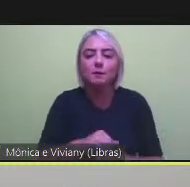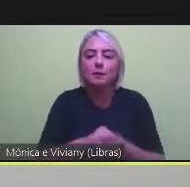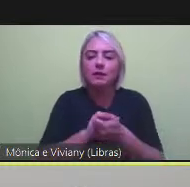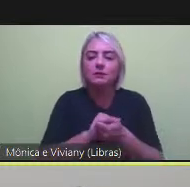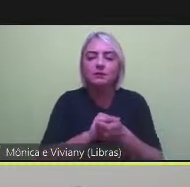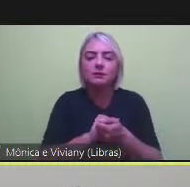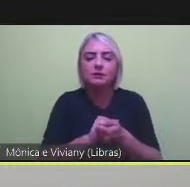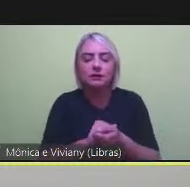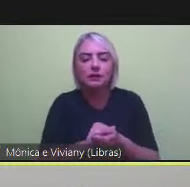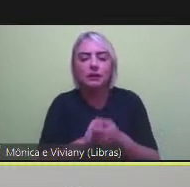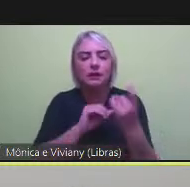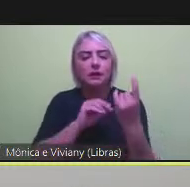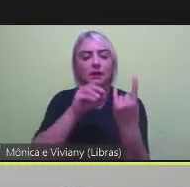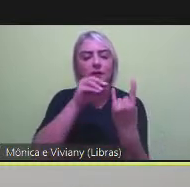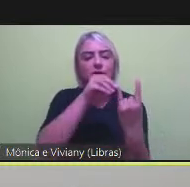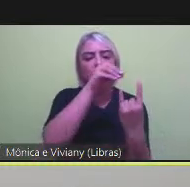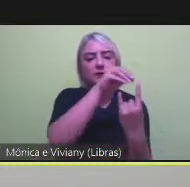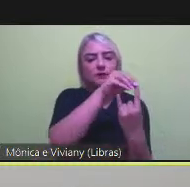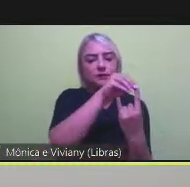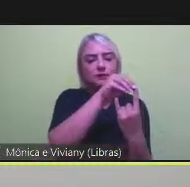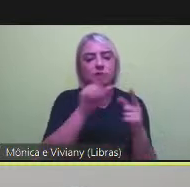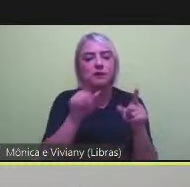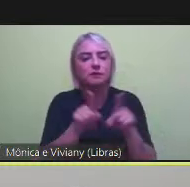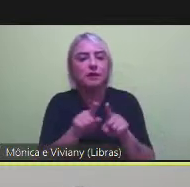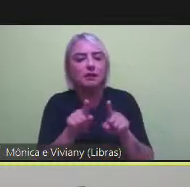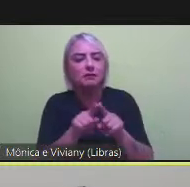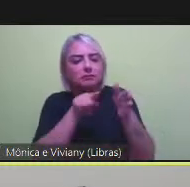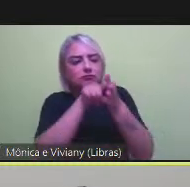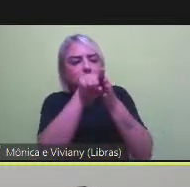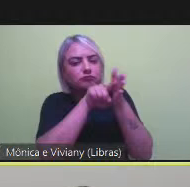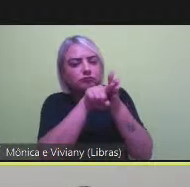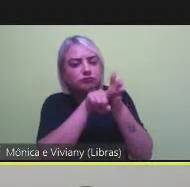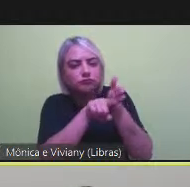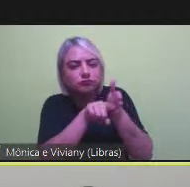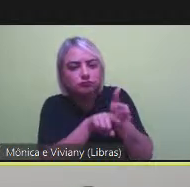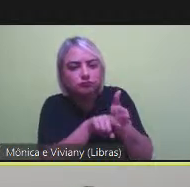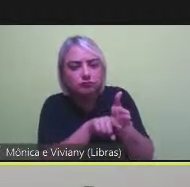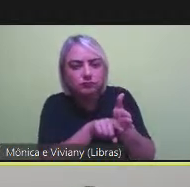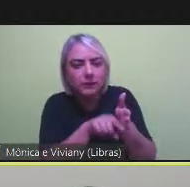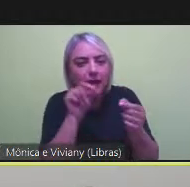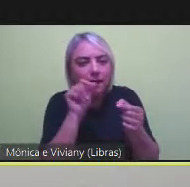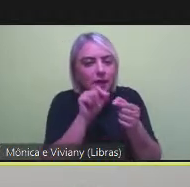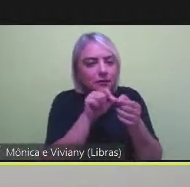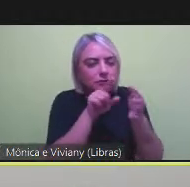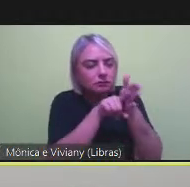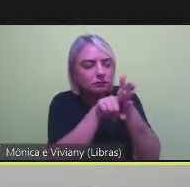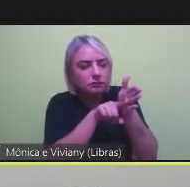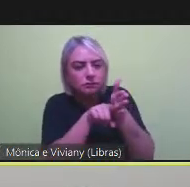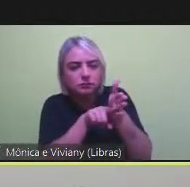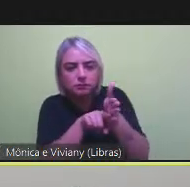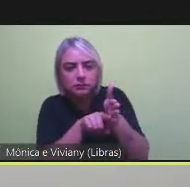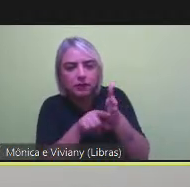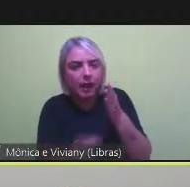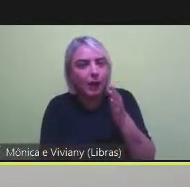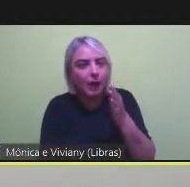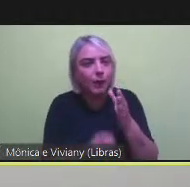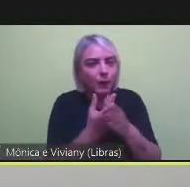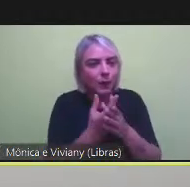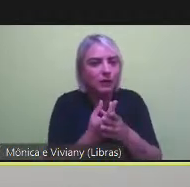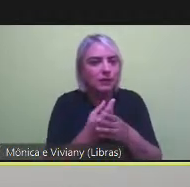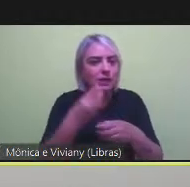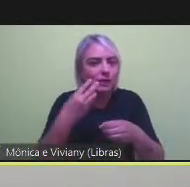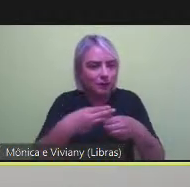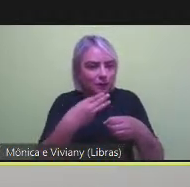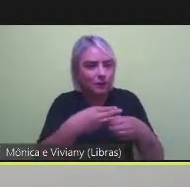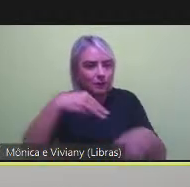We were able to have a partnership with Fiocruz to make a research here, and this is